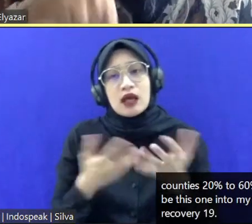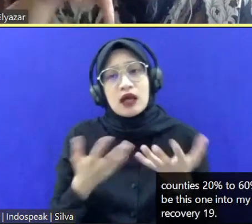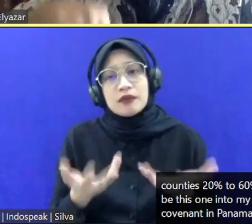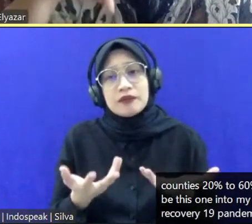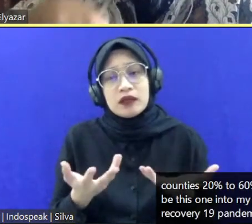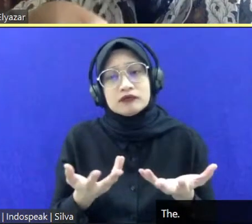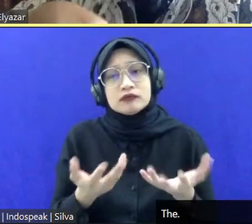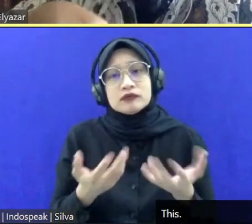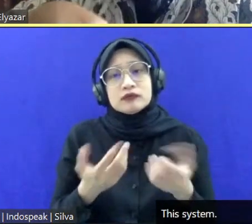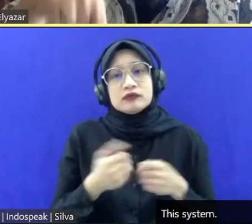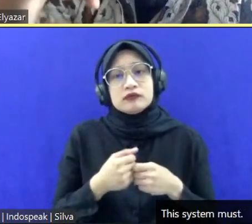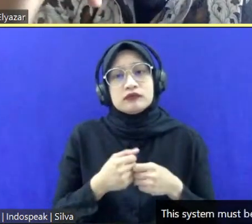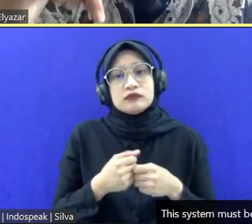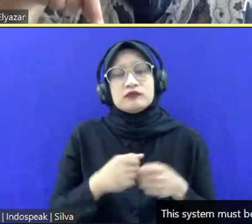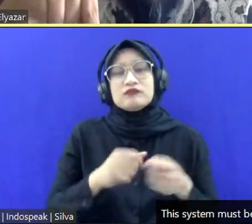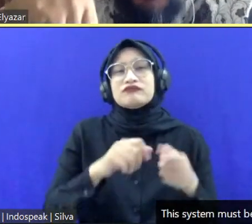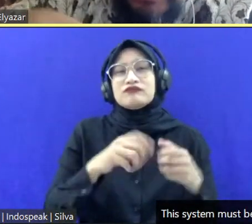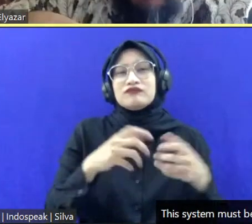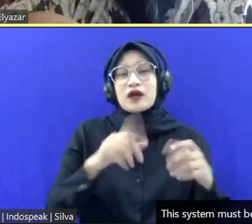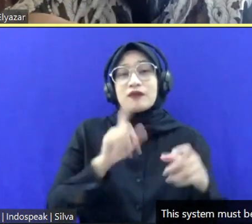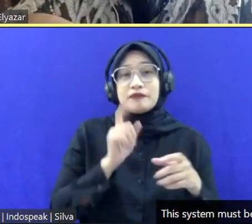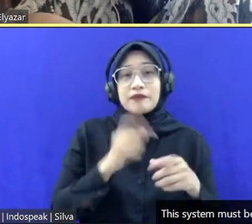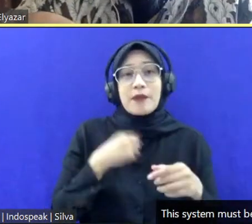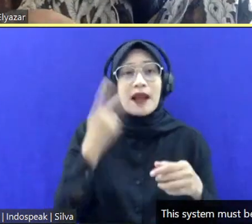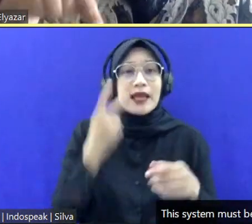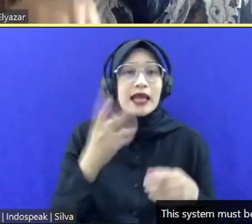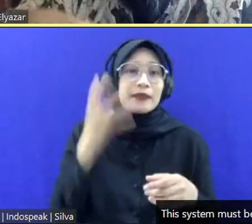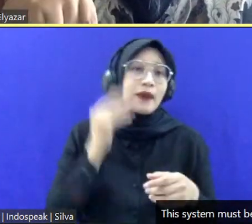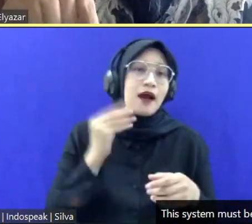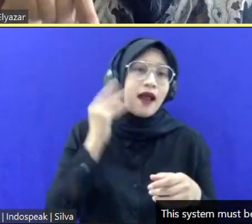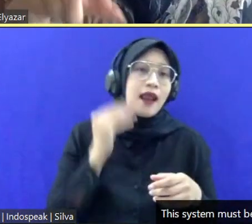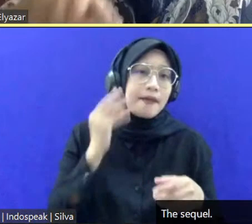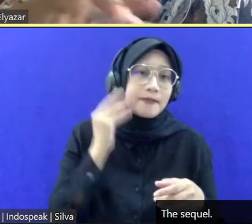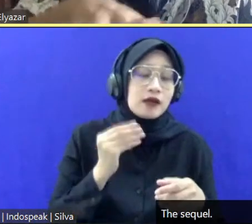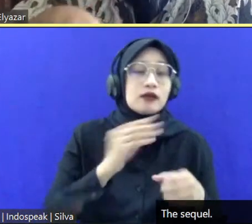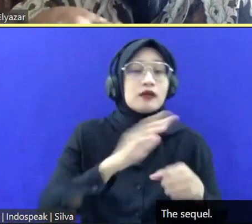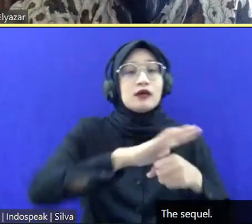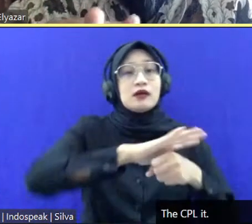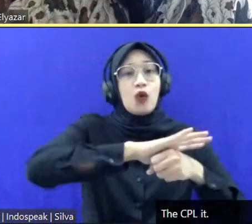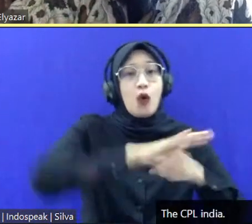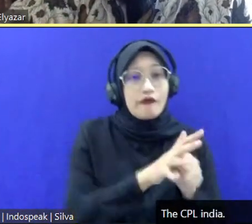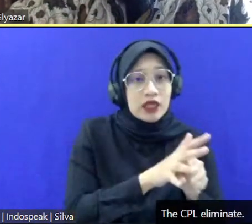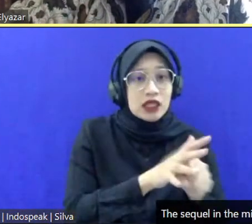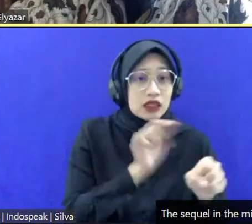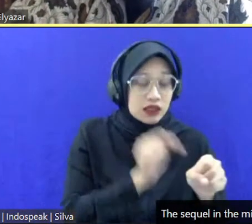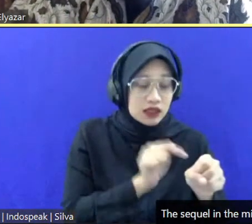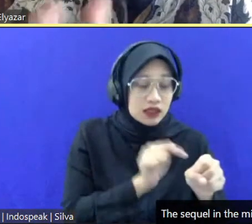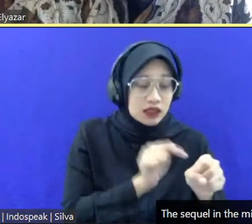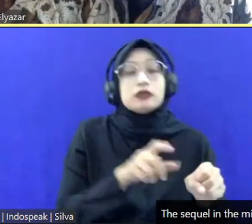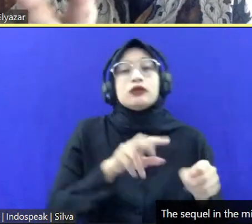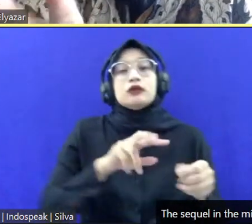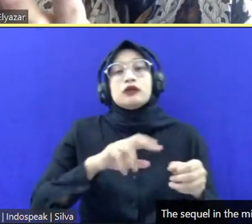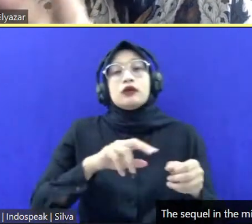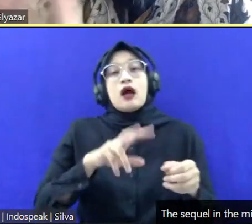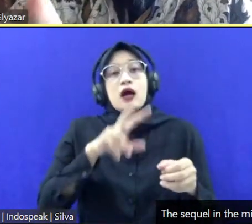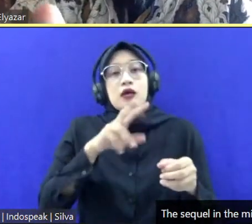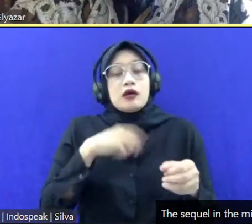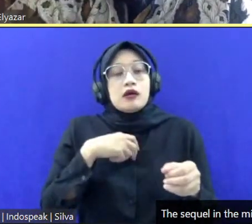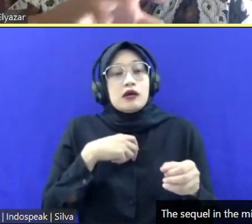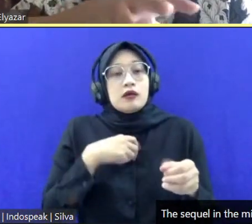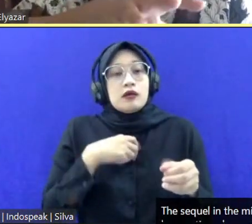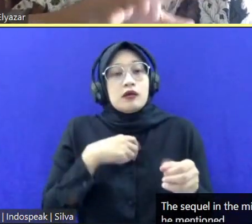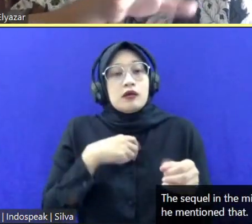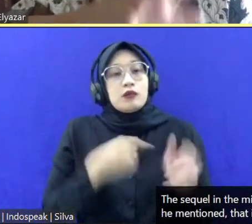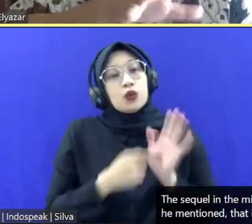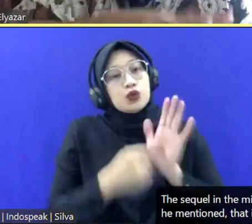pandemic, the system must be changed to the active. The civil in the Ministry of Internal Affairs, as Pak Terry mentioned,